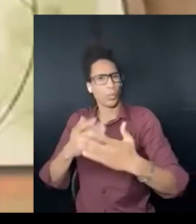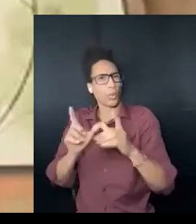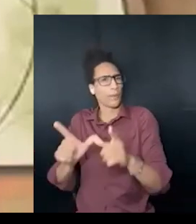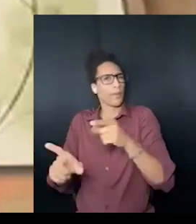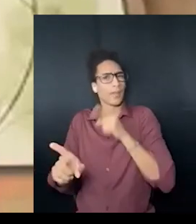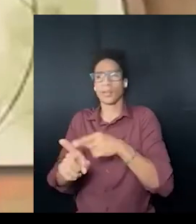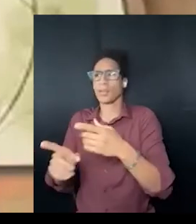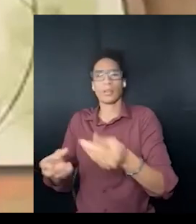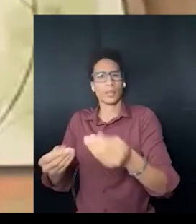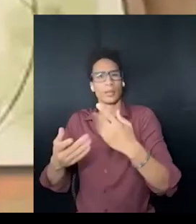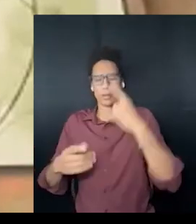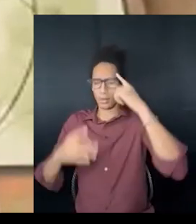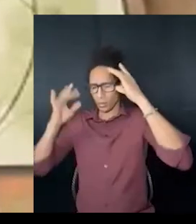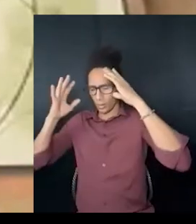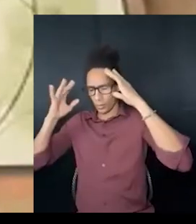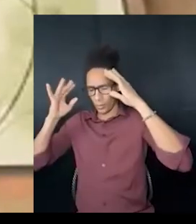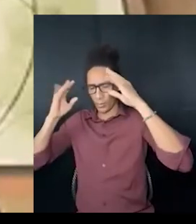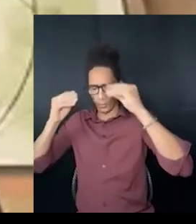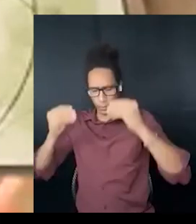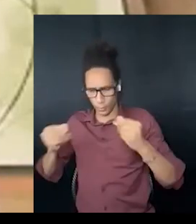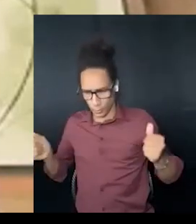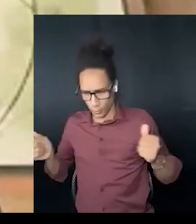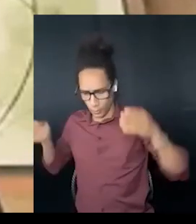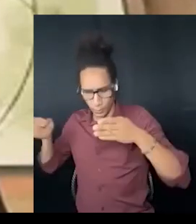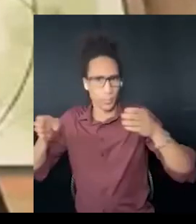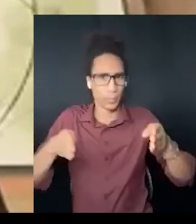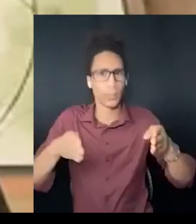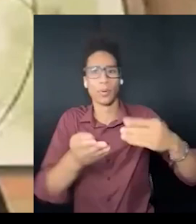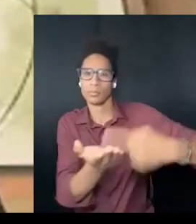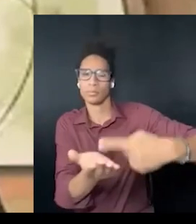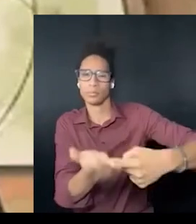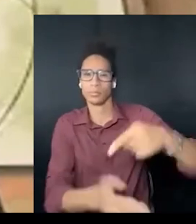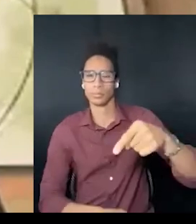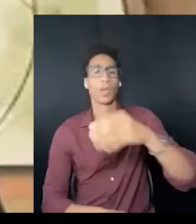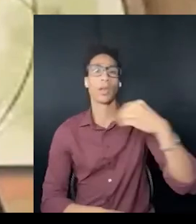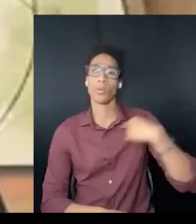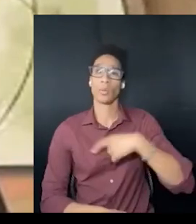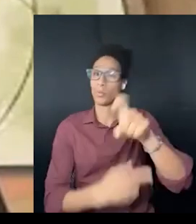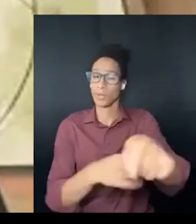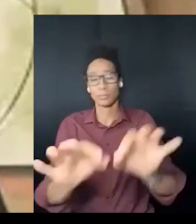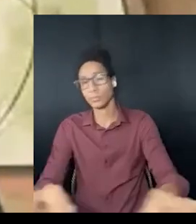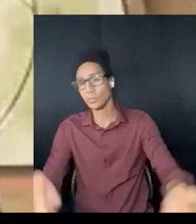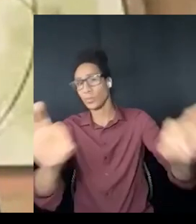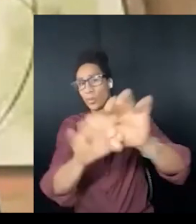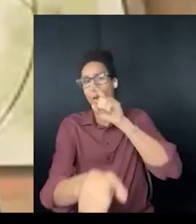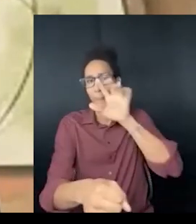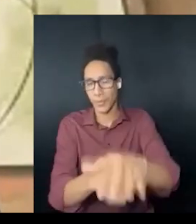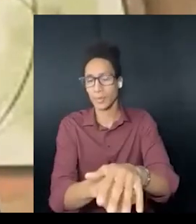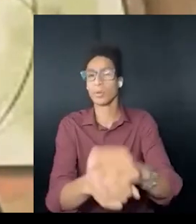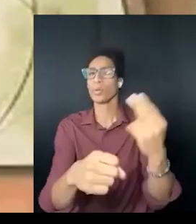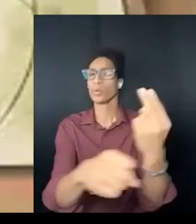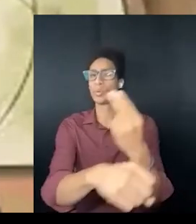invite all of us to do is to commit to using respectful communication guidelines by Eric